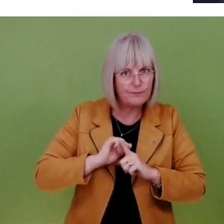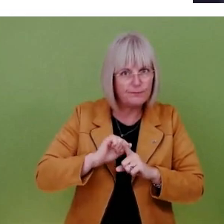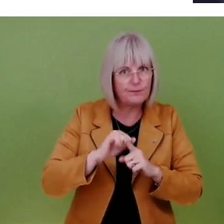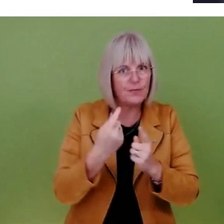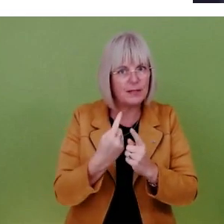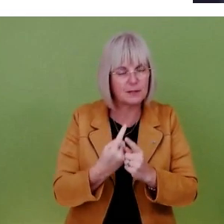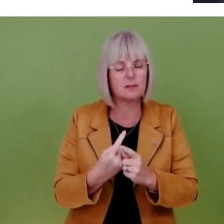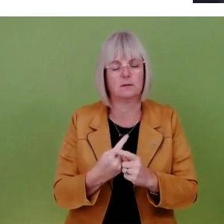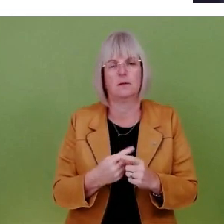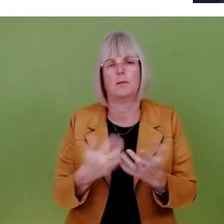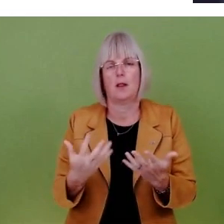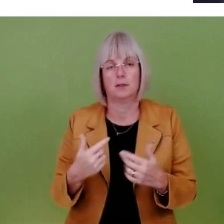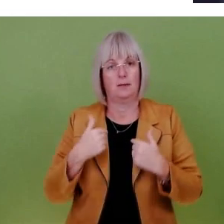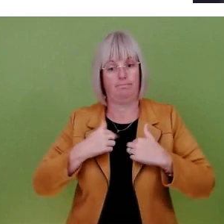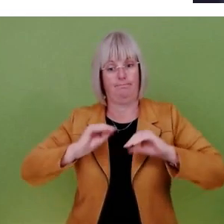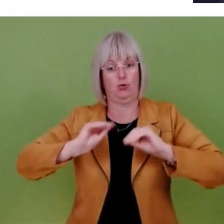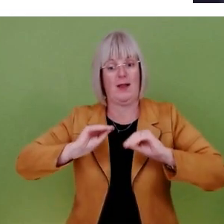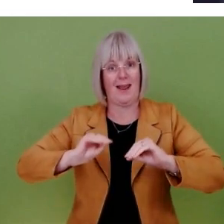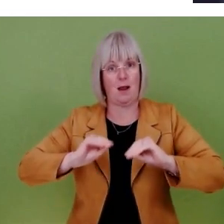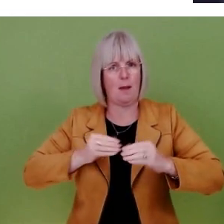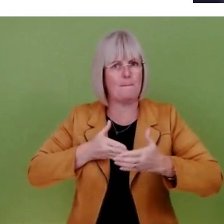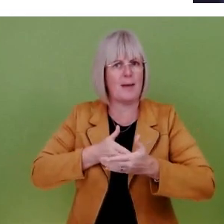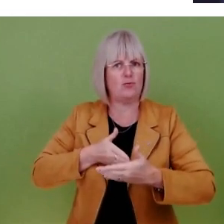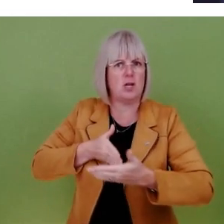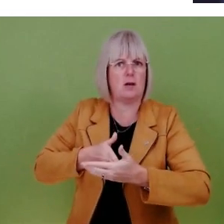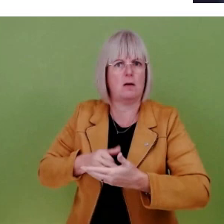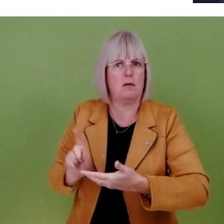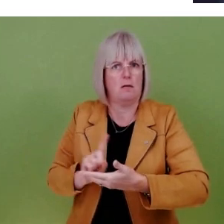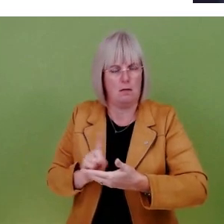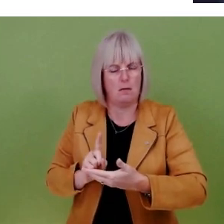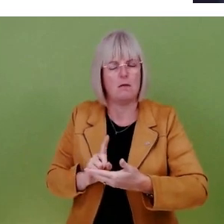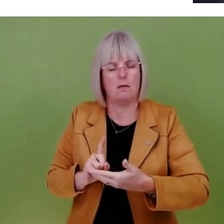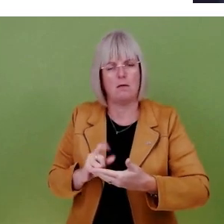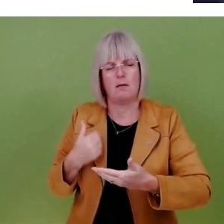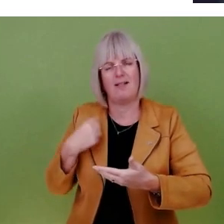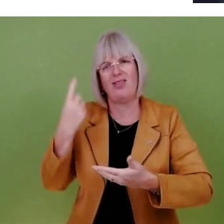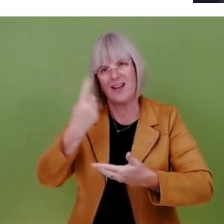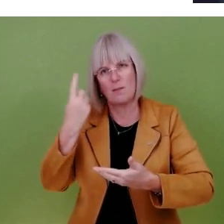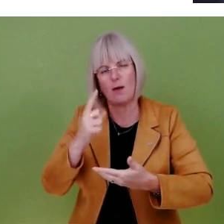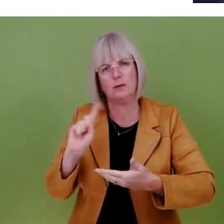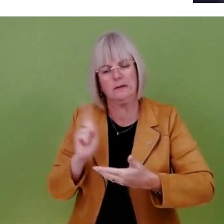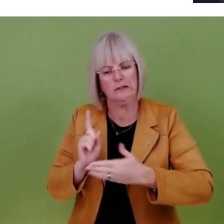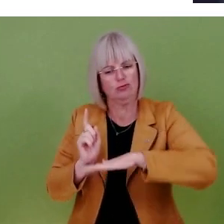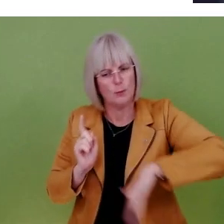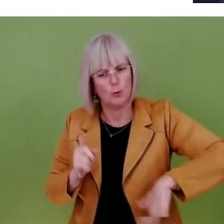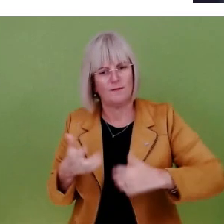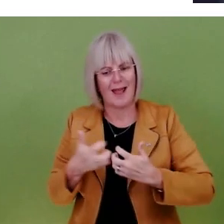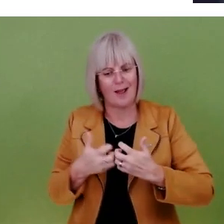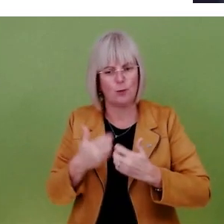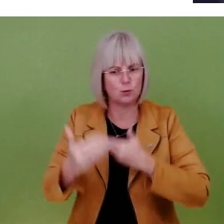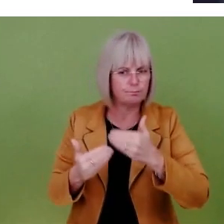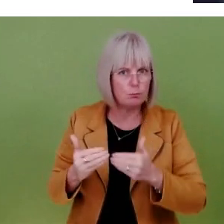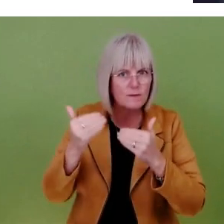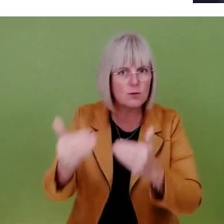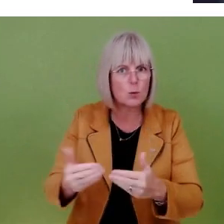as trainers, and what we might be thinking about doing to move forward. So we heard from